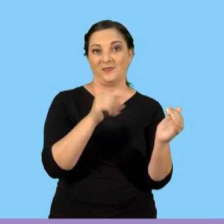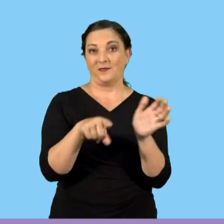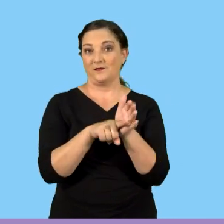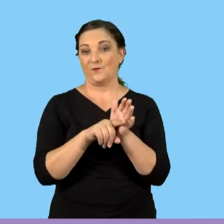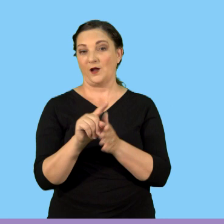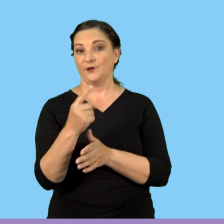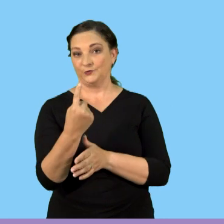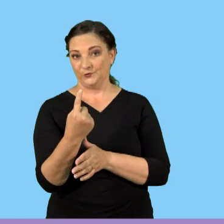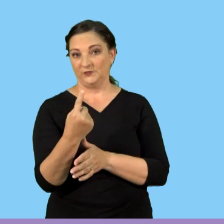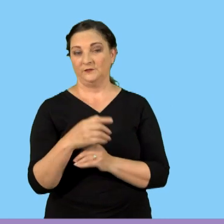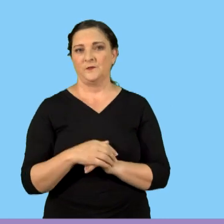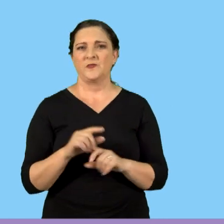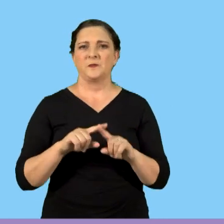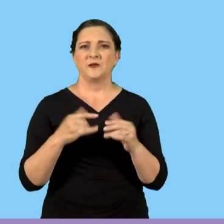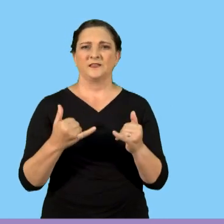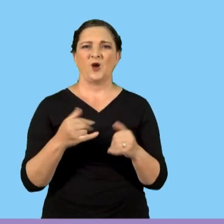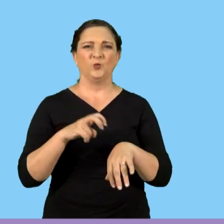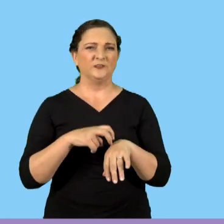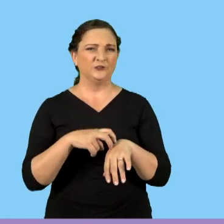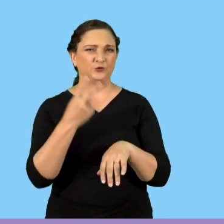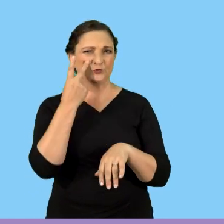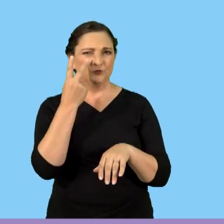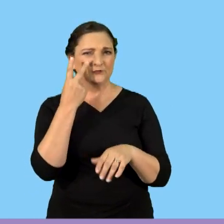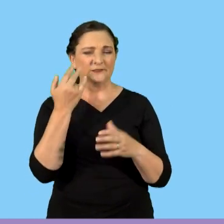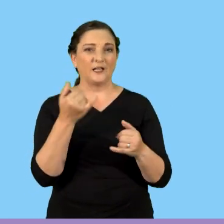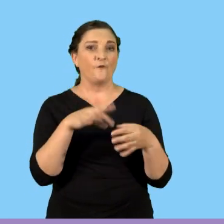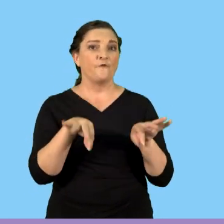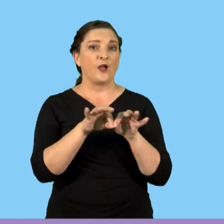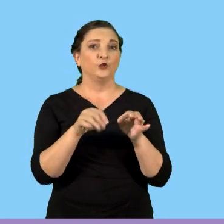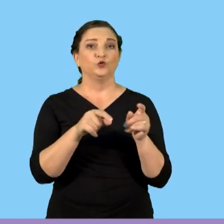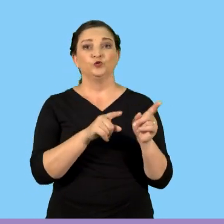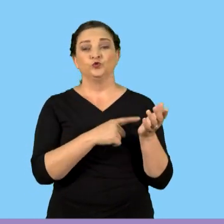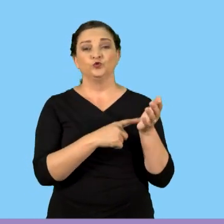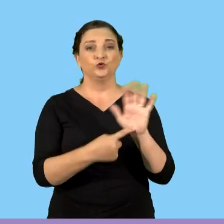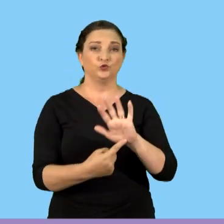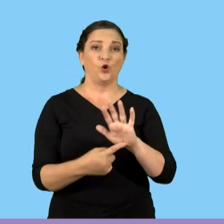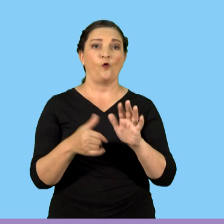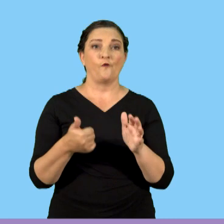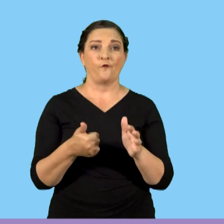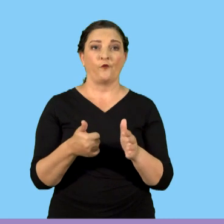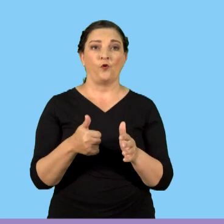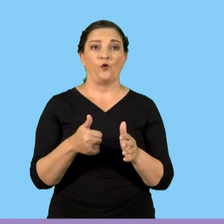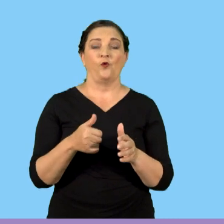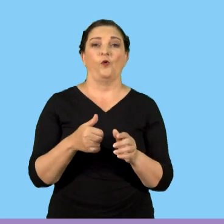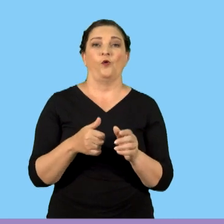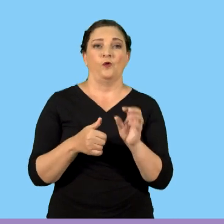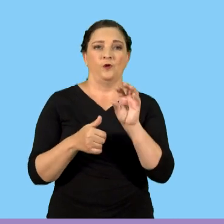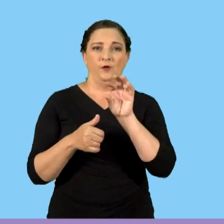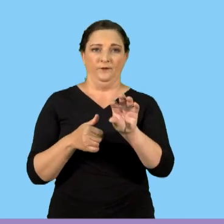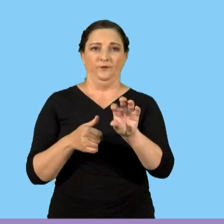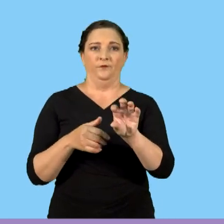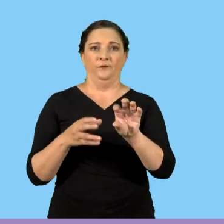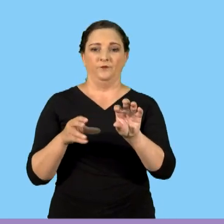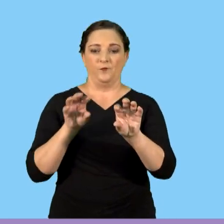we now need to represent the output values in a flow diagram. Because 2 actions were taken, that means our